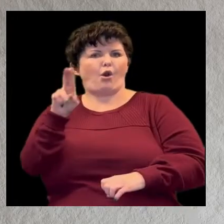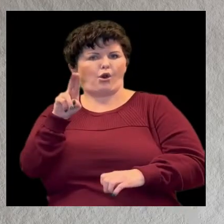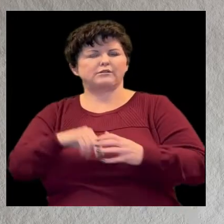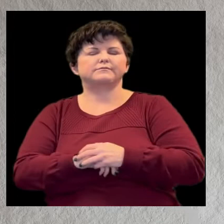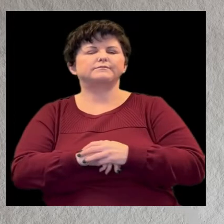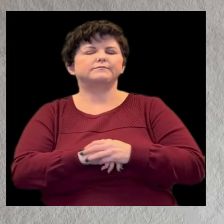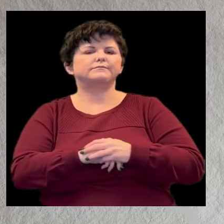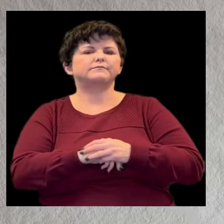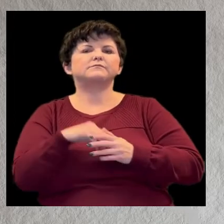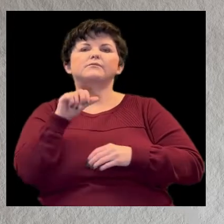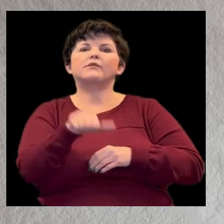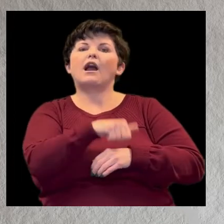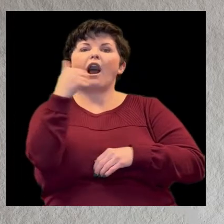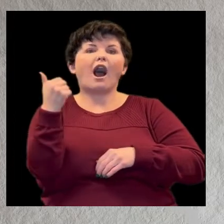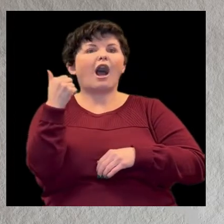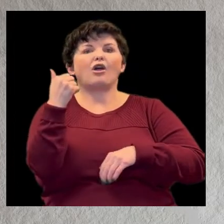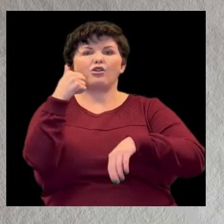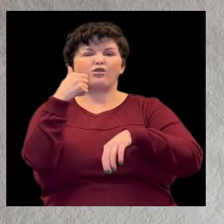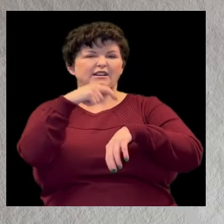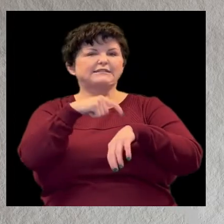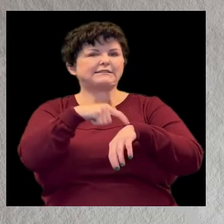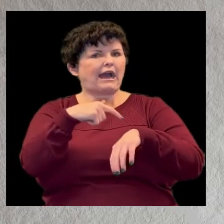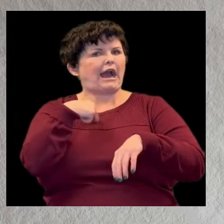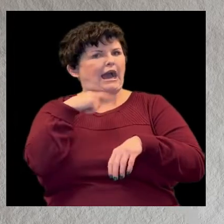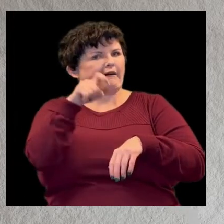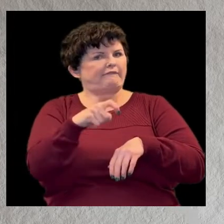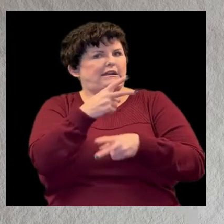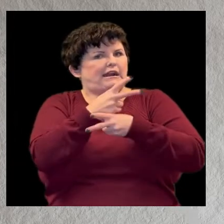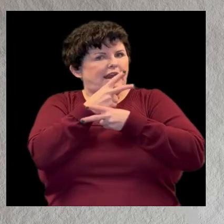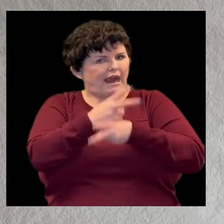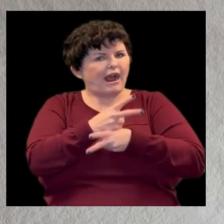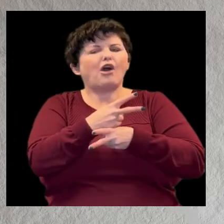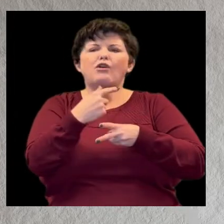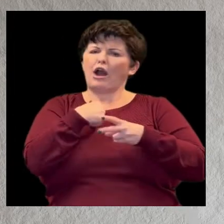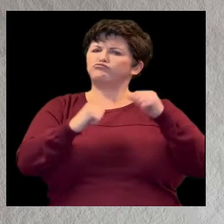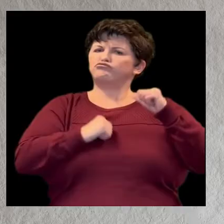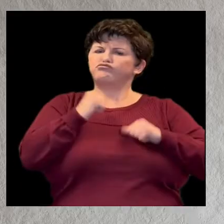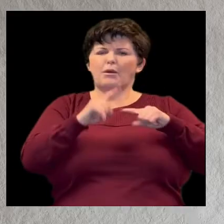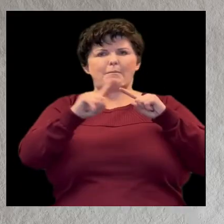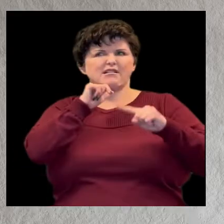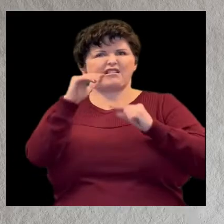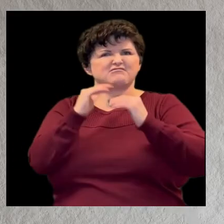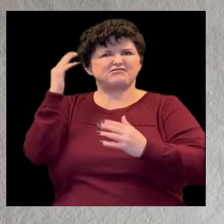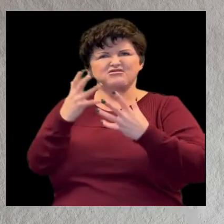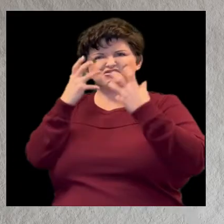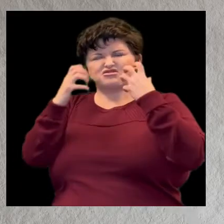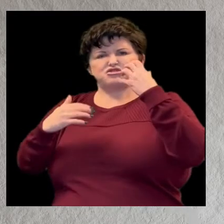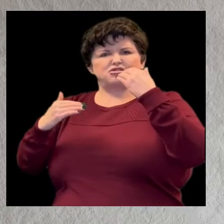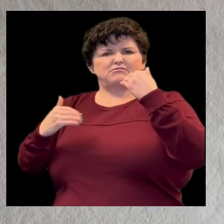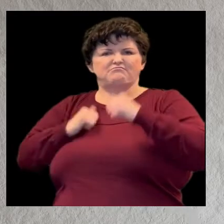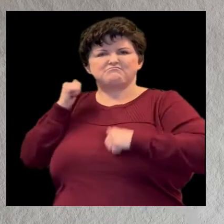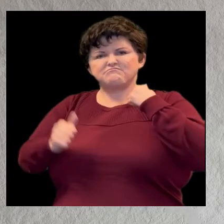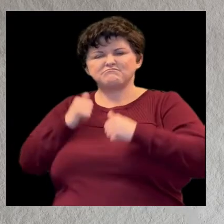So another time that I was careful to be assertive and not aggressive was when I was denied